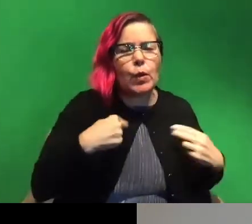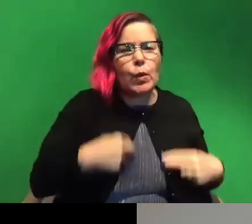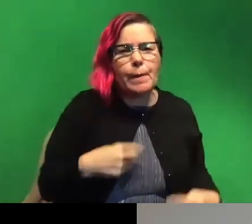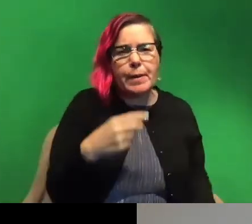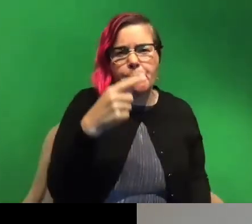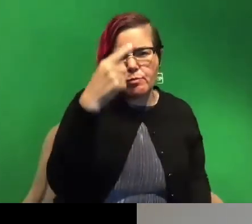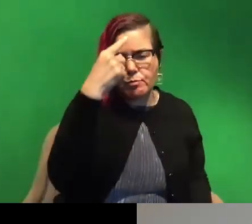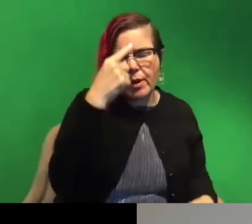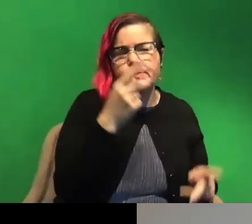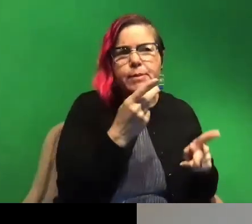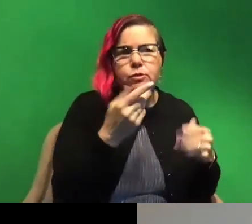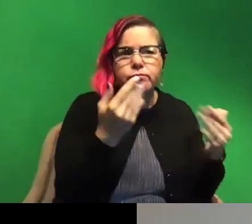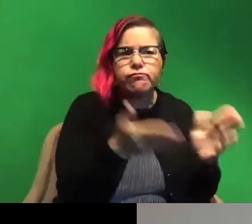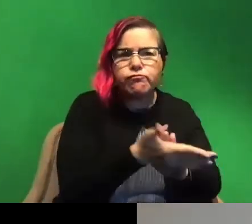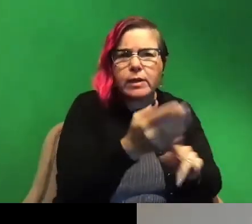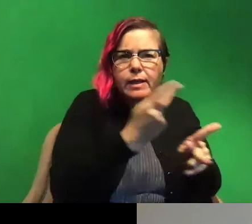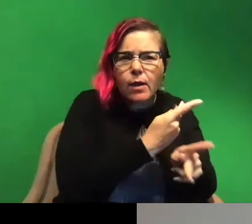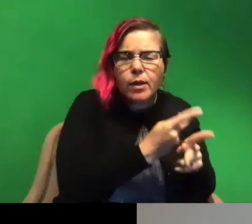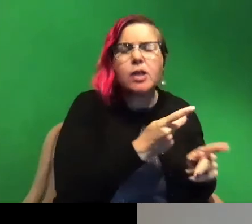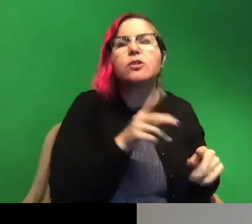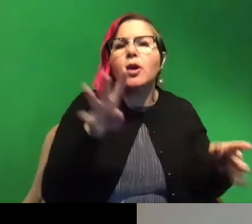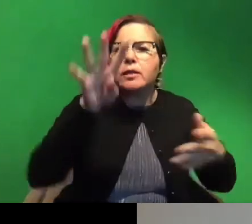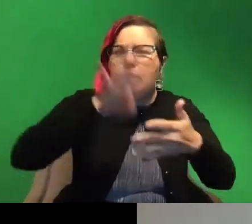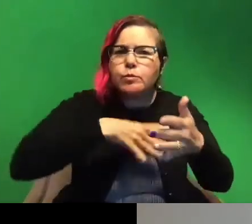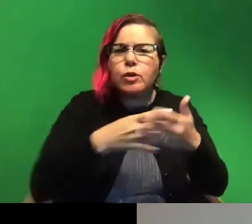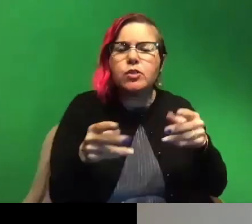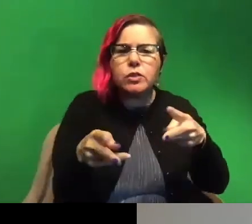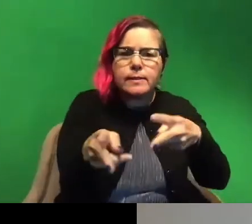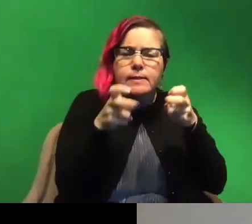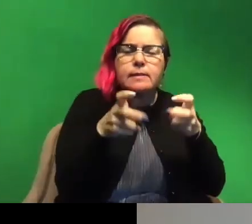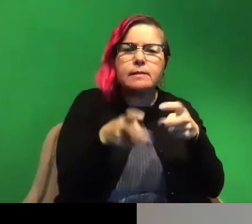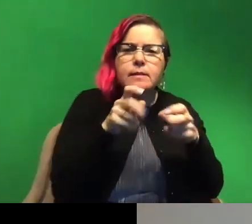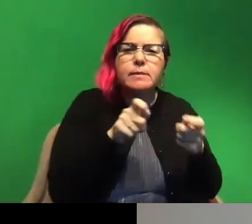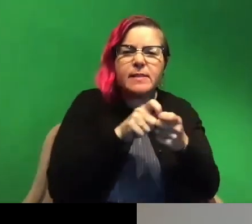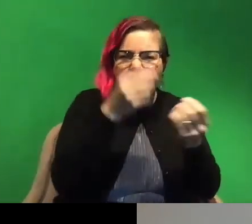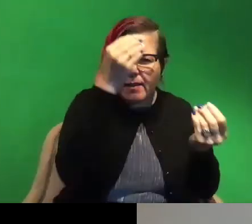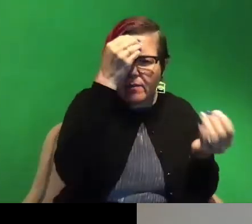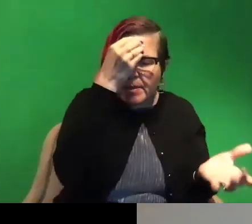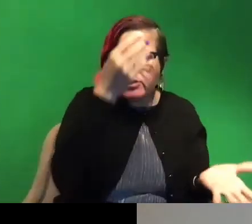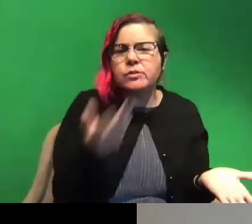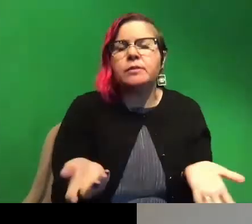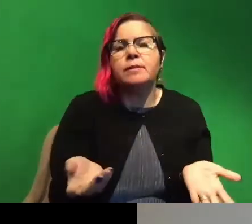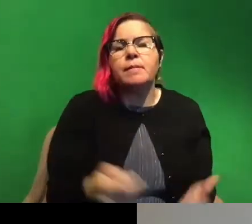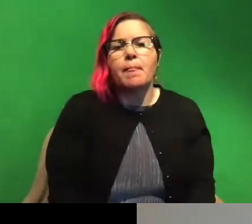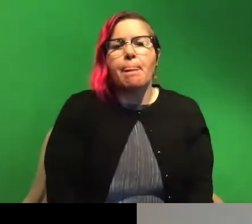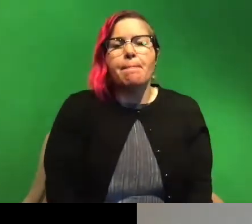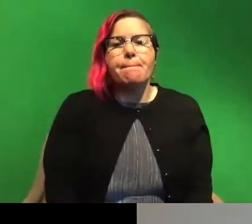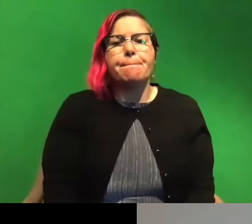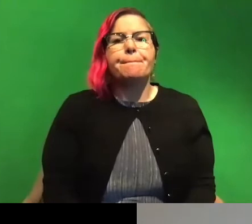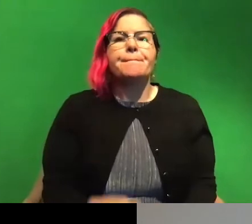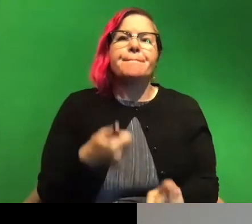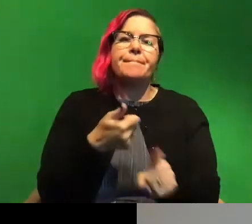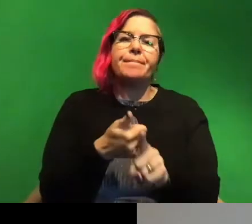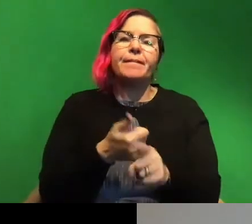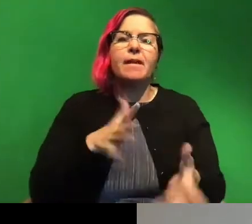run calculations, to look at spreadsheets and be able to pull out certain information. And it has a bit of an